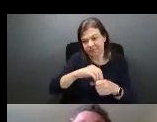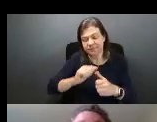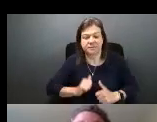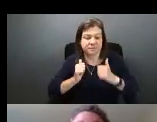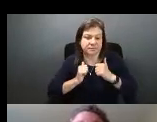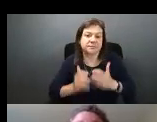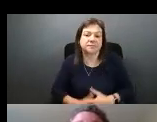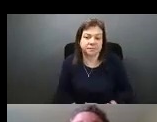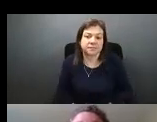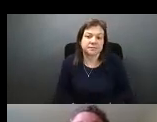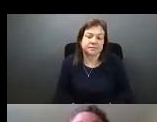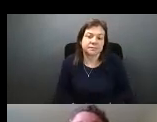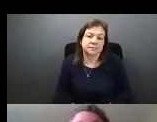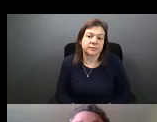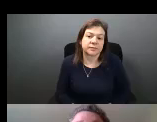residencies.